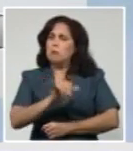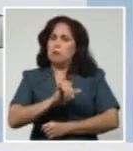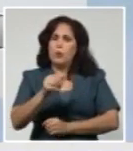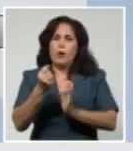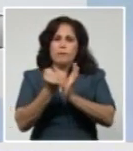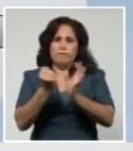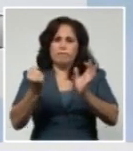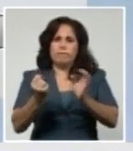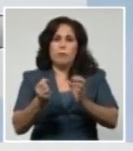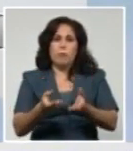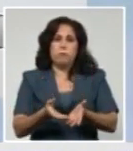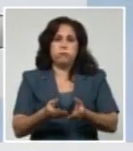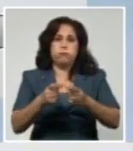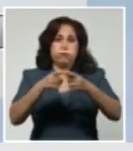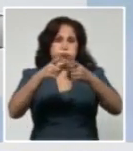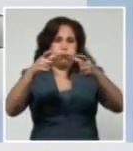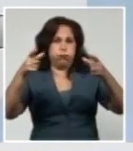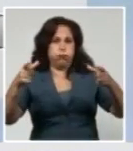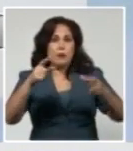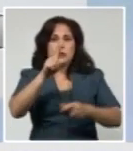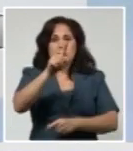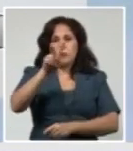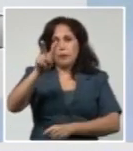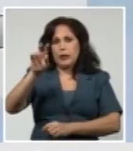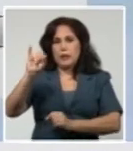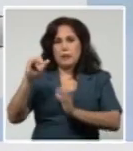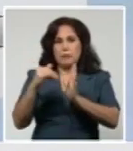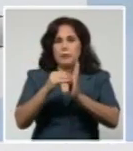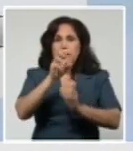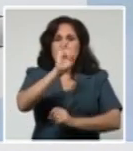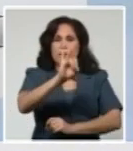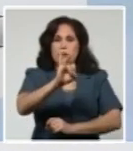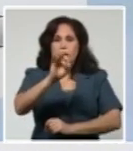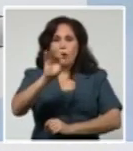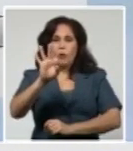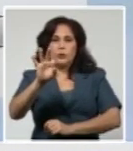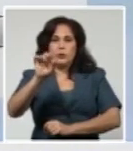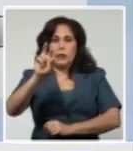126,786 new cases yesterday, for a total of